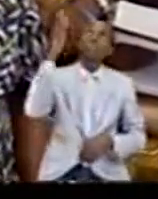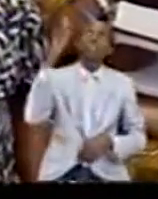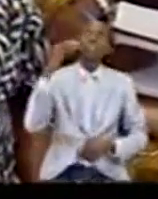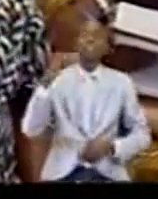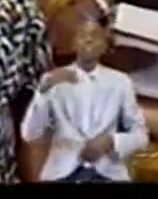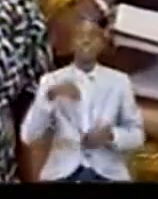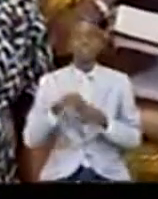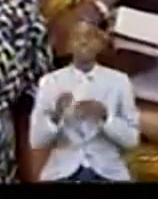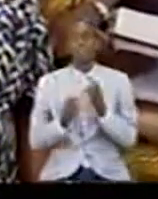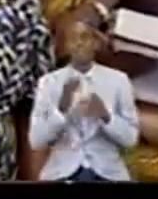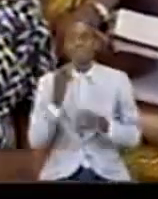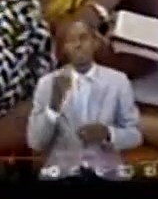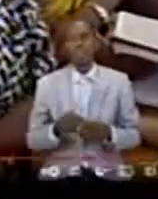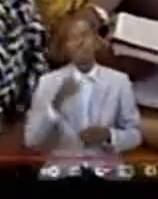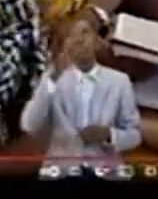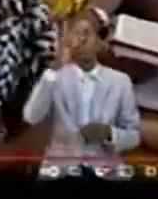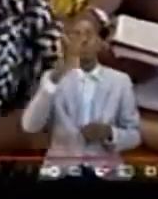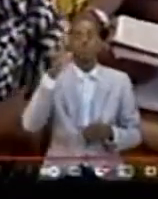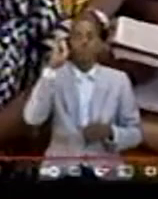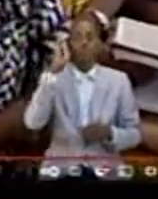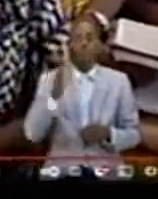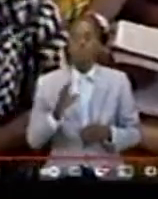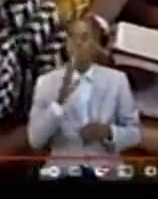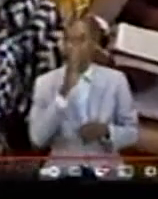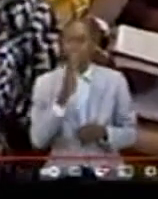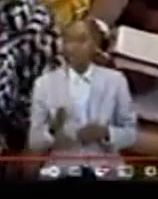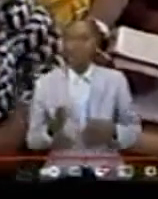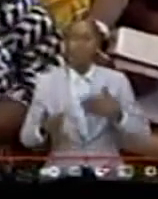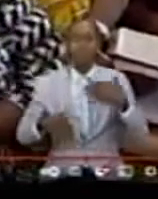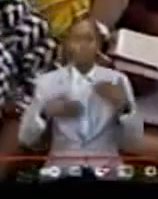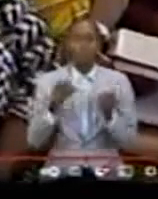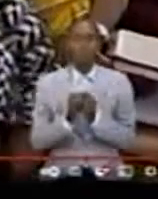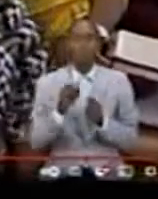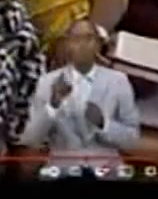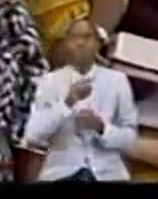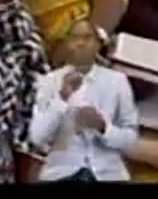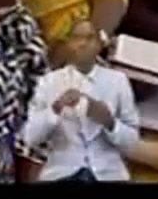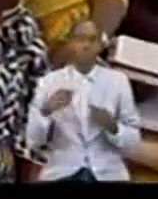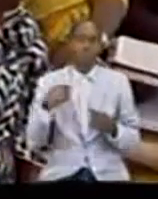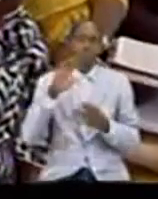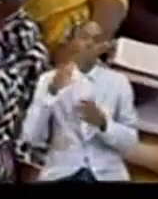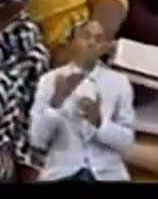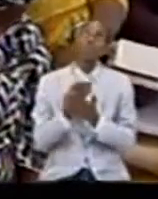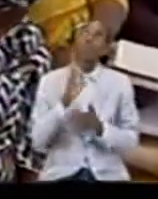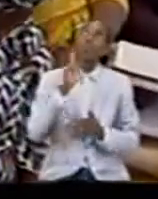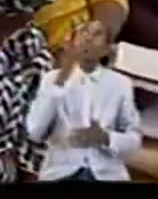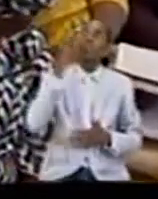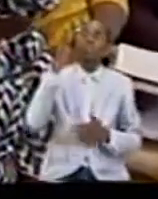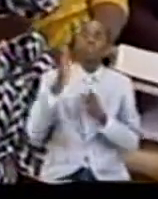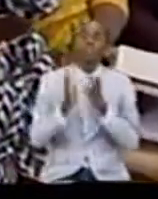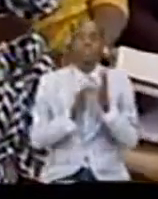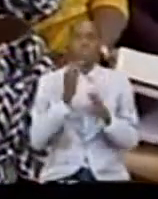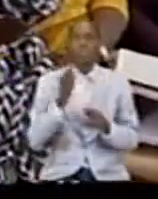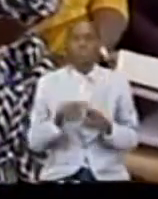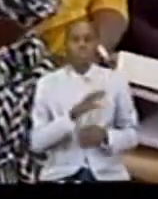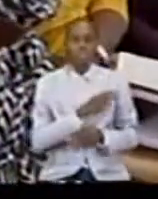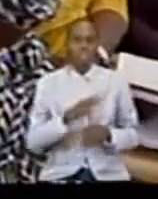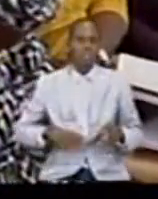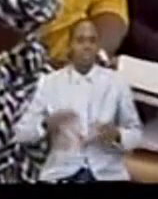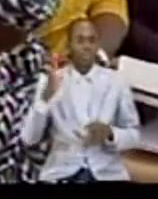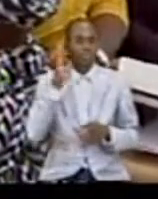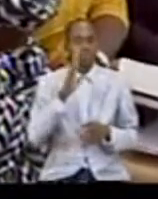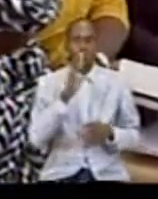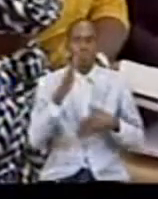God will rejoice over you when you get to the other side. Christ will rejoice over you when you get to the